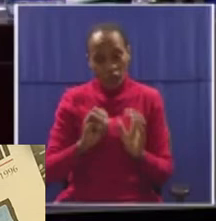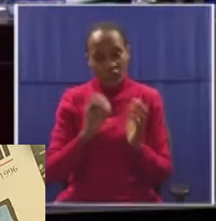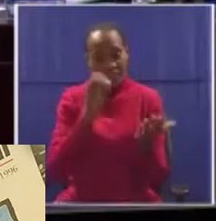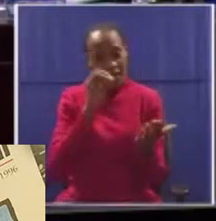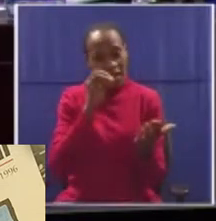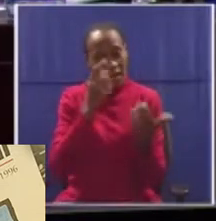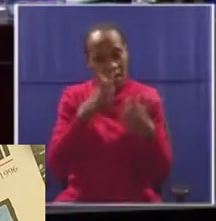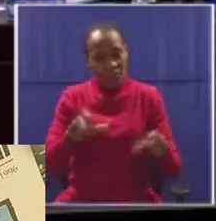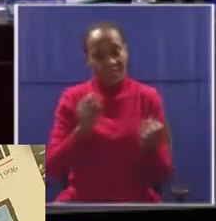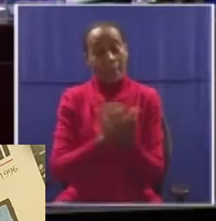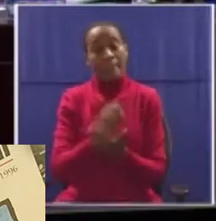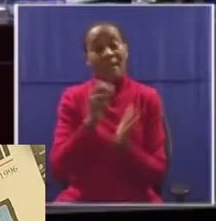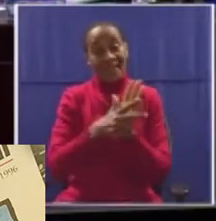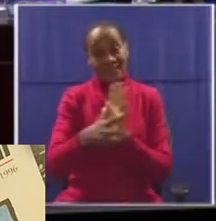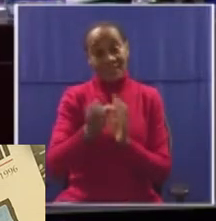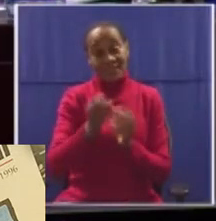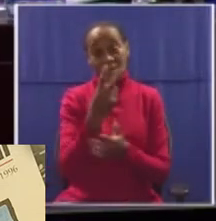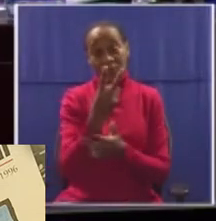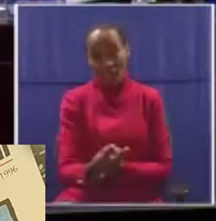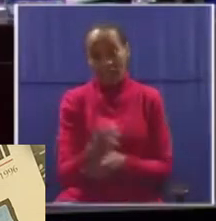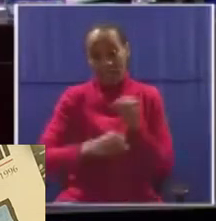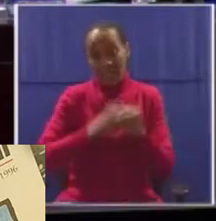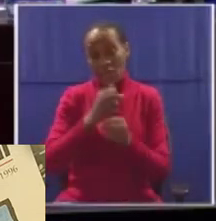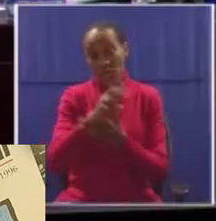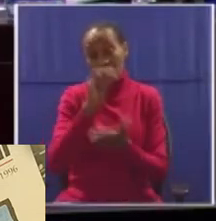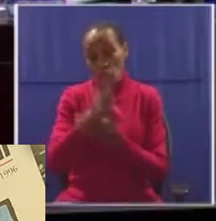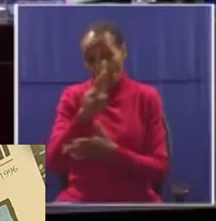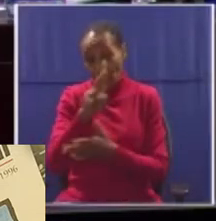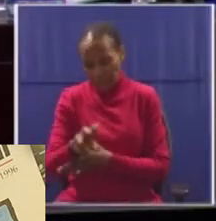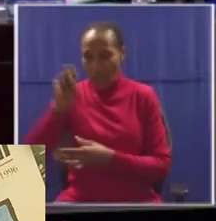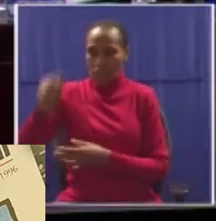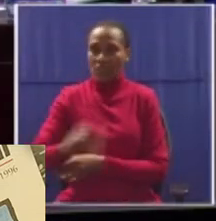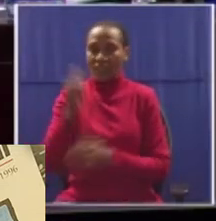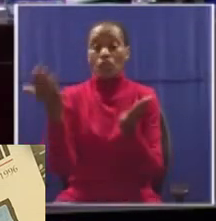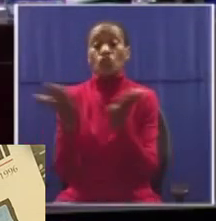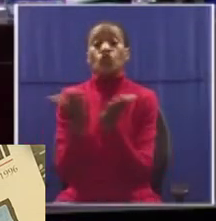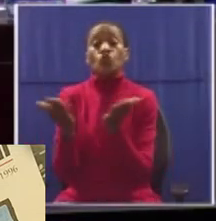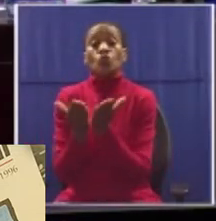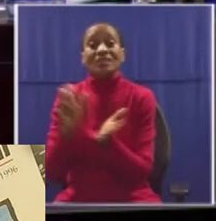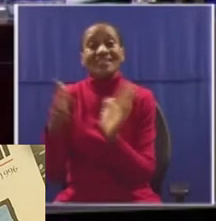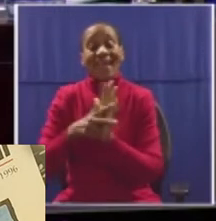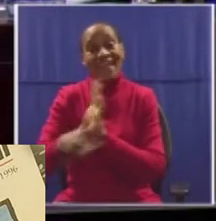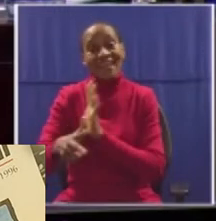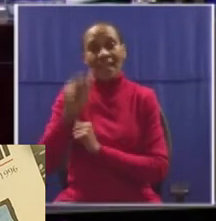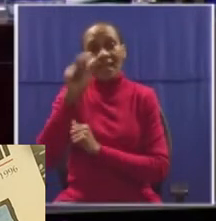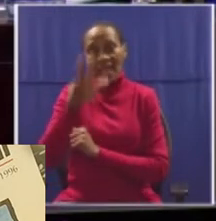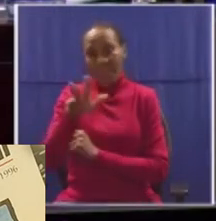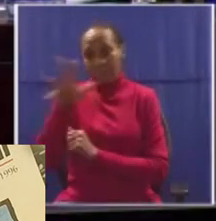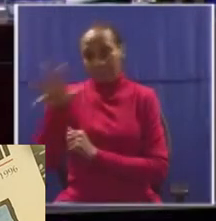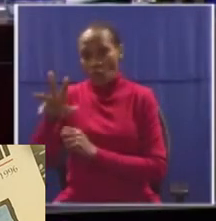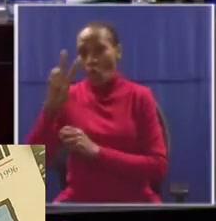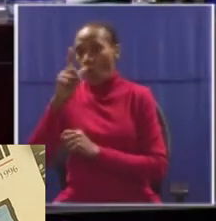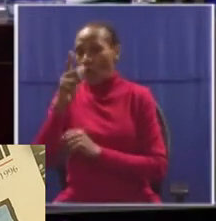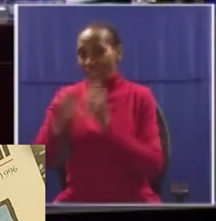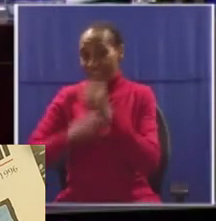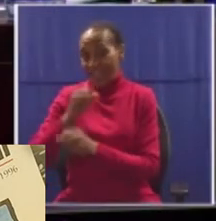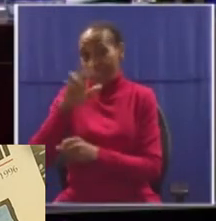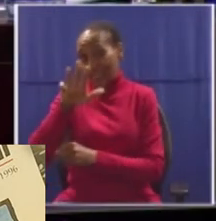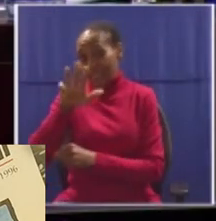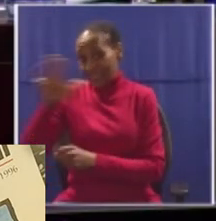act number 12 of 2012. the South African schools act number 84 of 1996